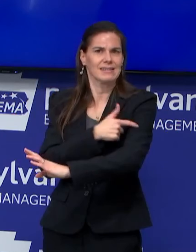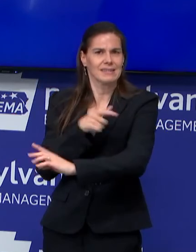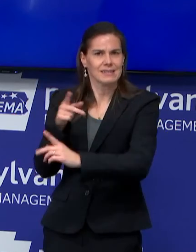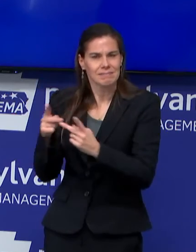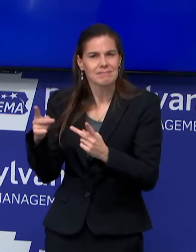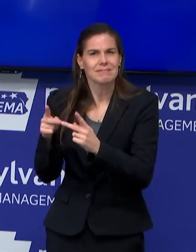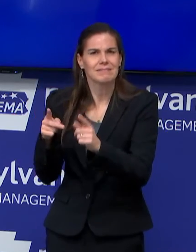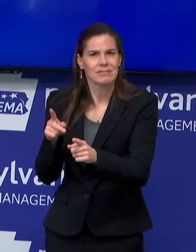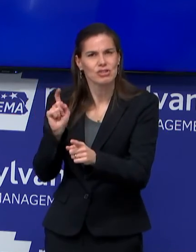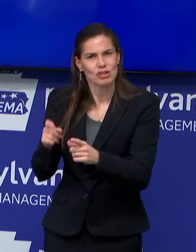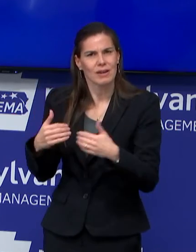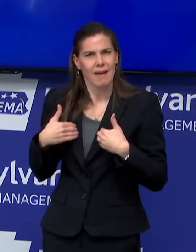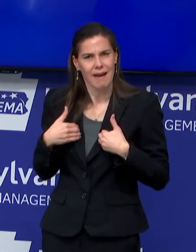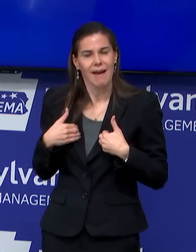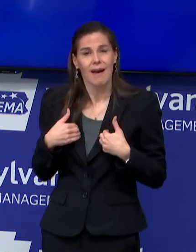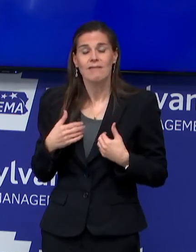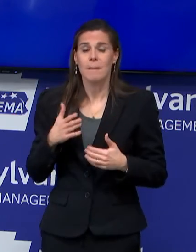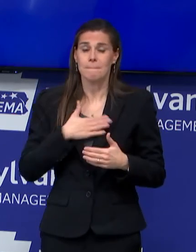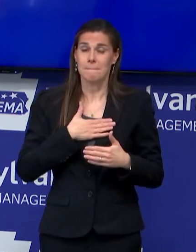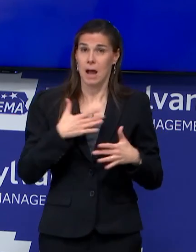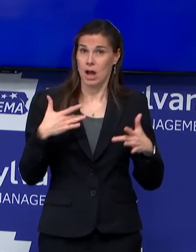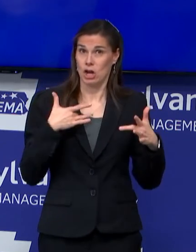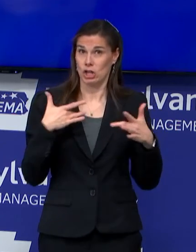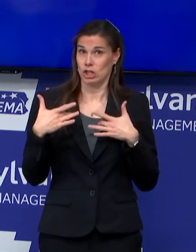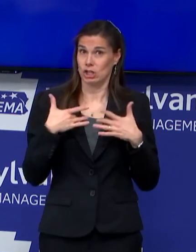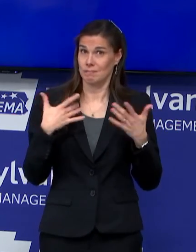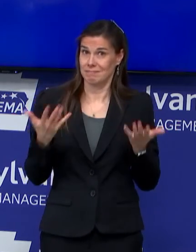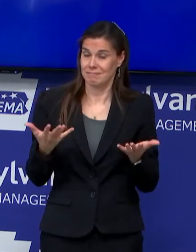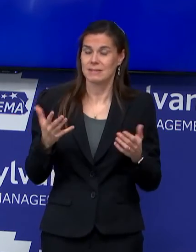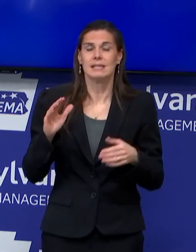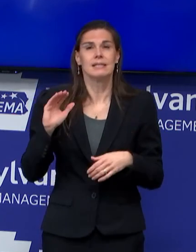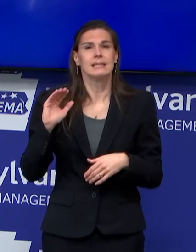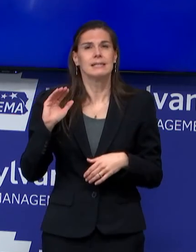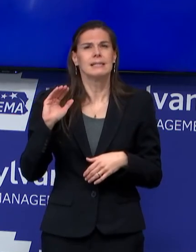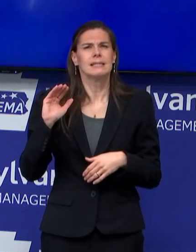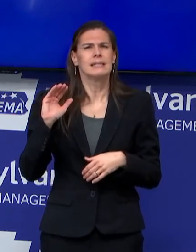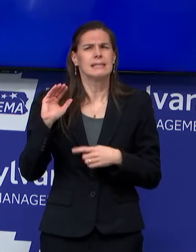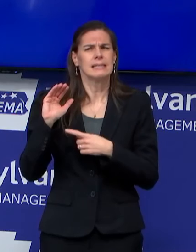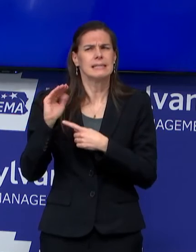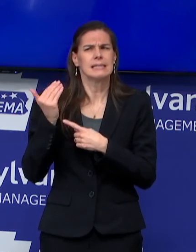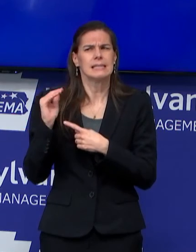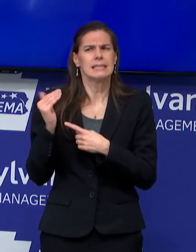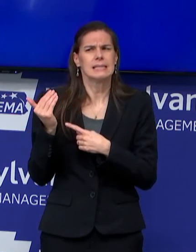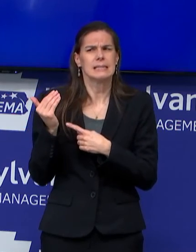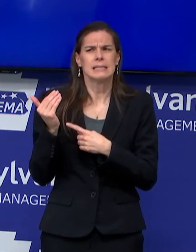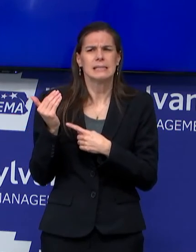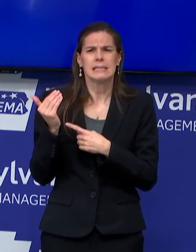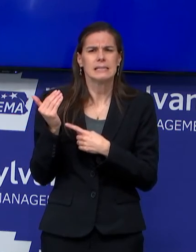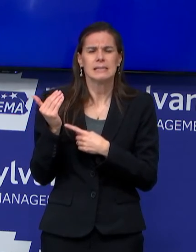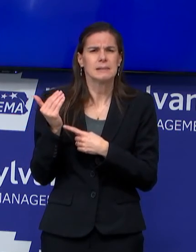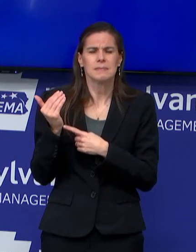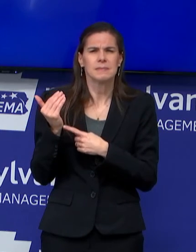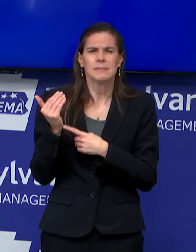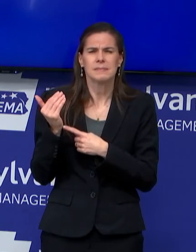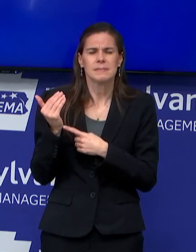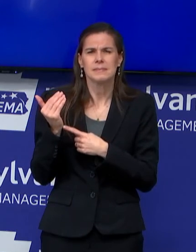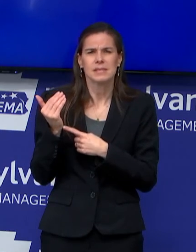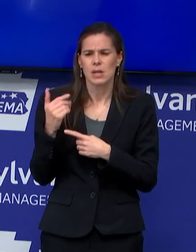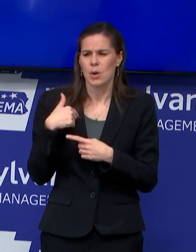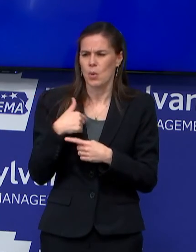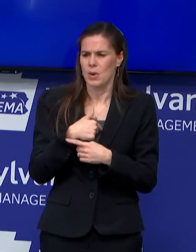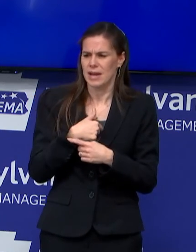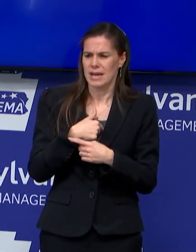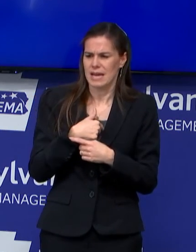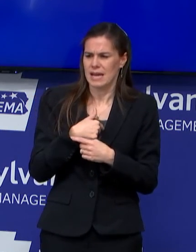done stories on this as well. But my concern is that, it seems that we don't really have much promise yet of actually being able to